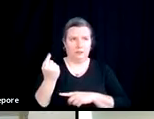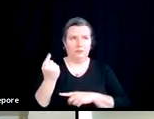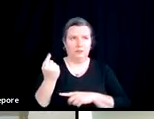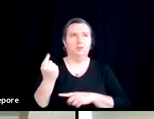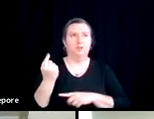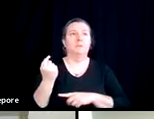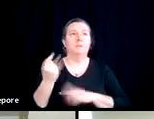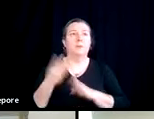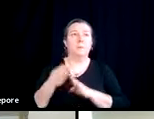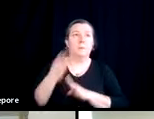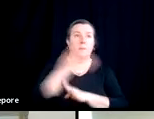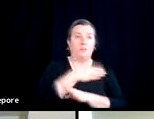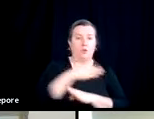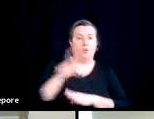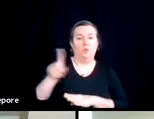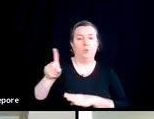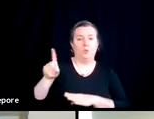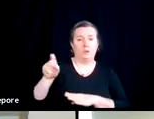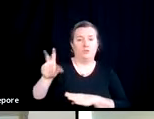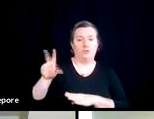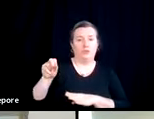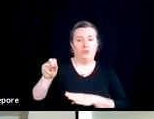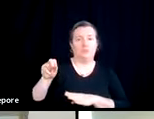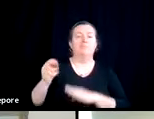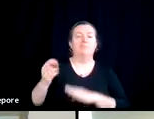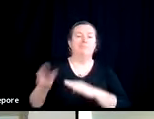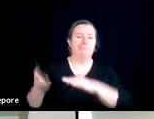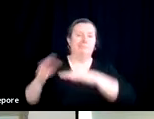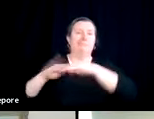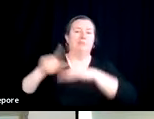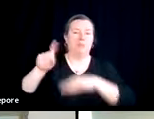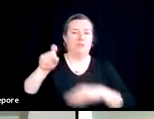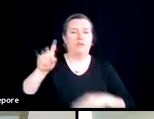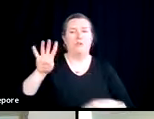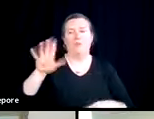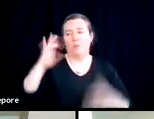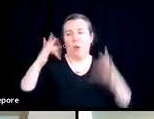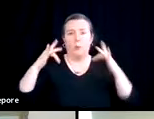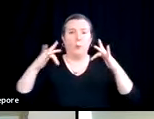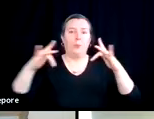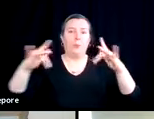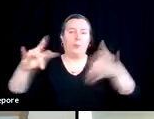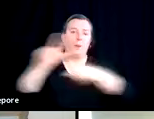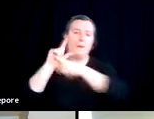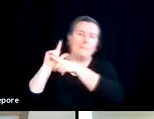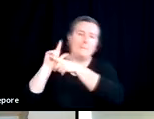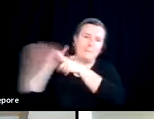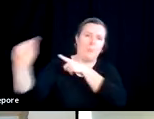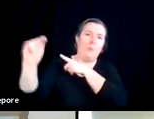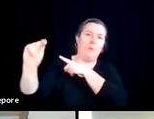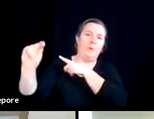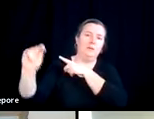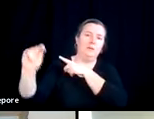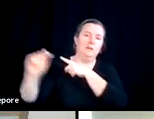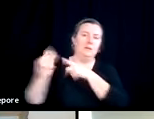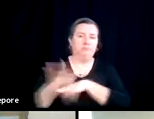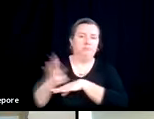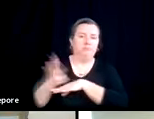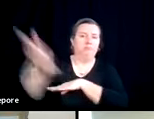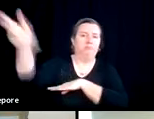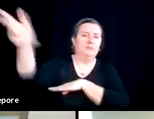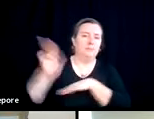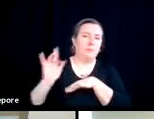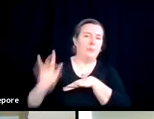And the open road definitely contributed to that. And we also have an ask into the National Highway Traffic Safety